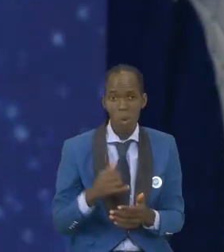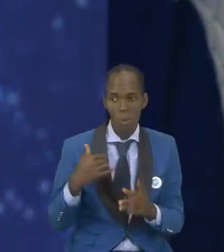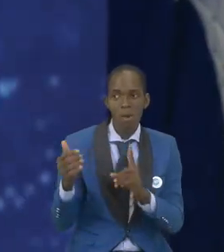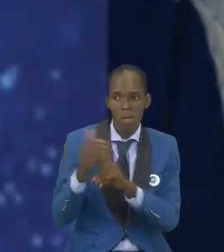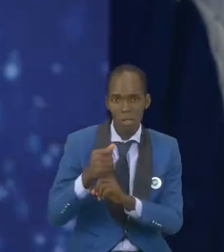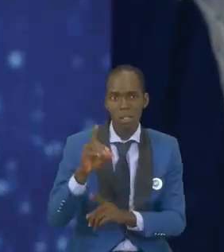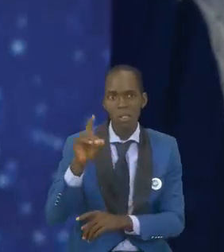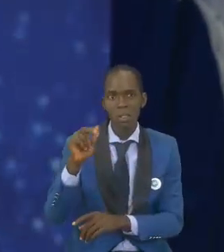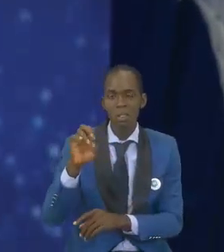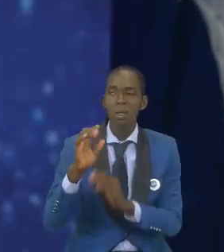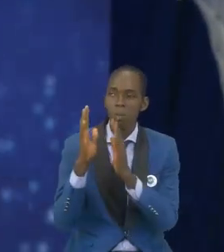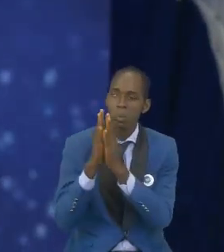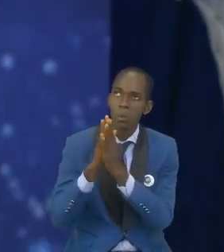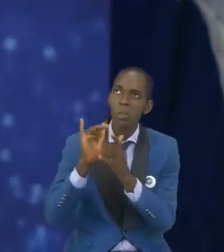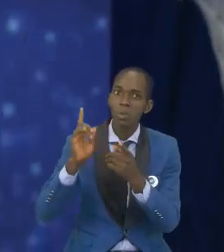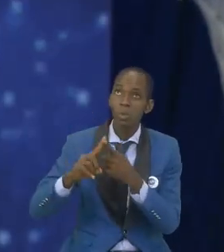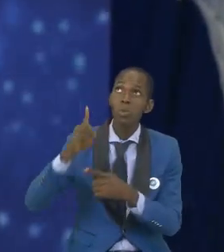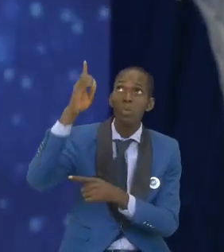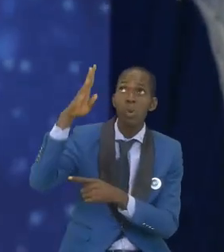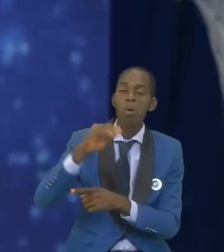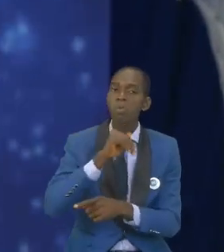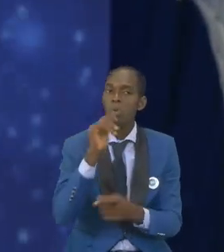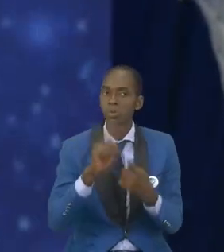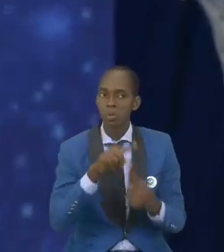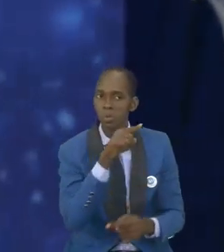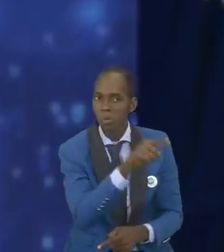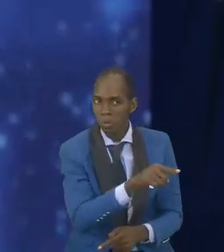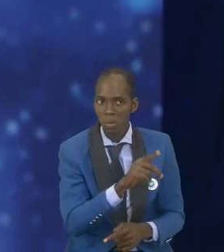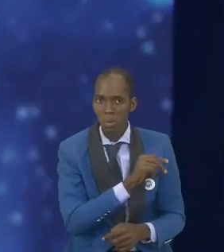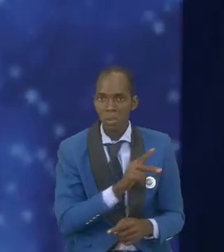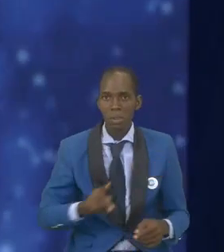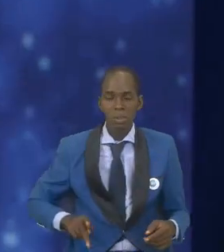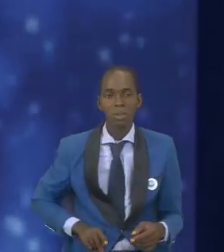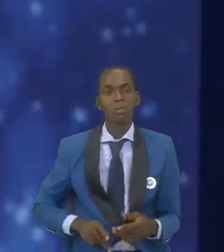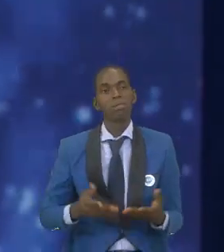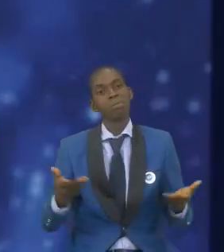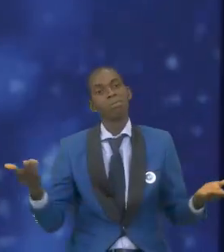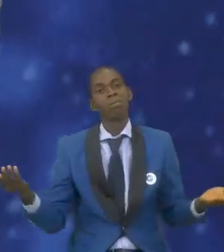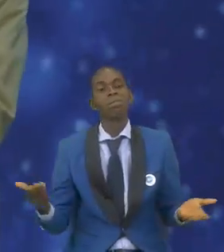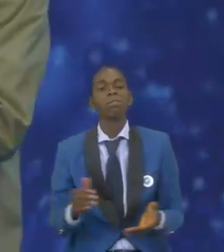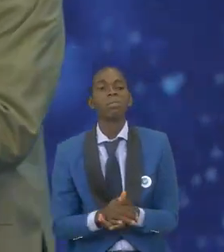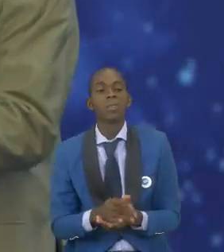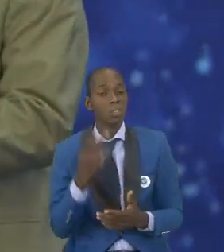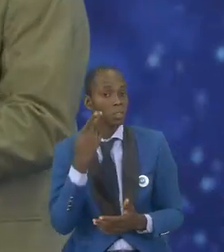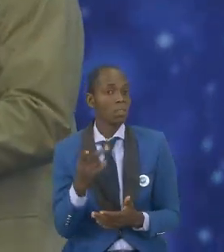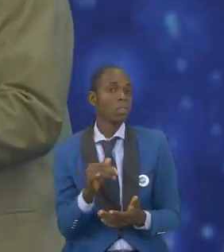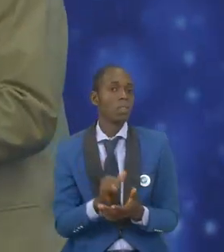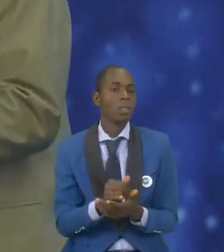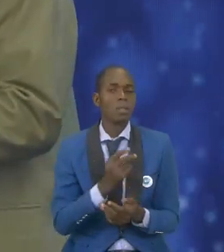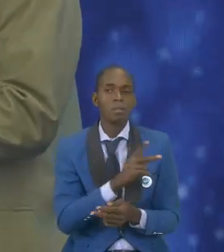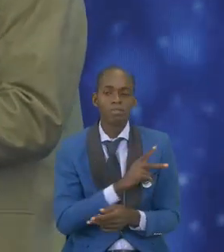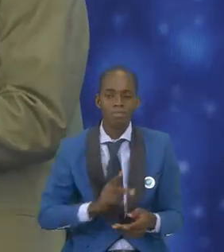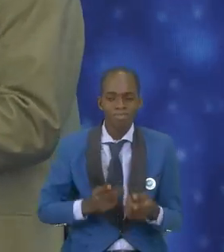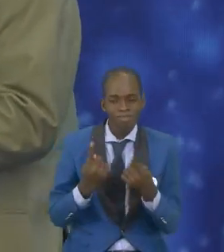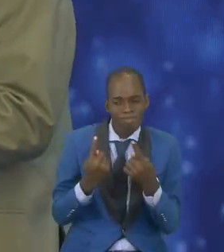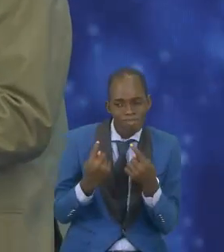God and he didn't come to pray to you? They arrested him. And the king tried